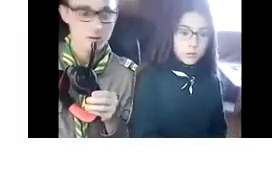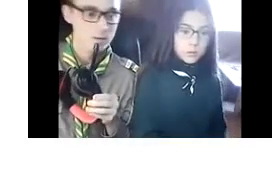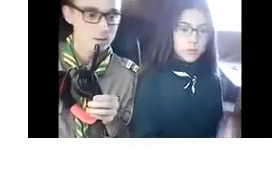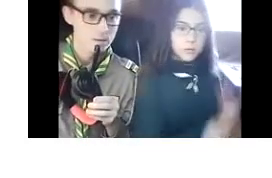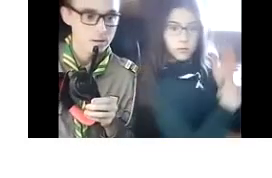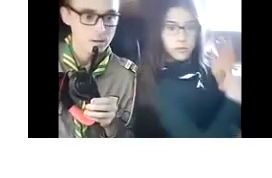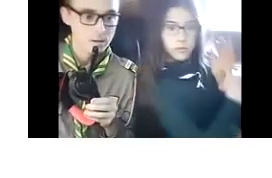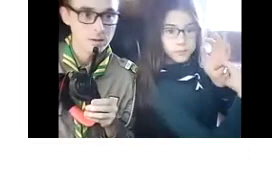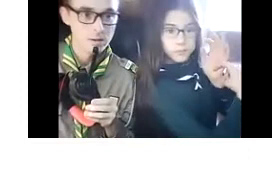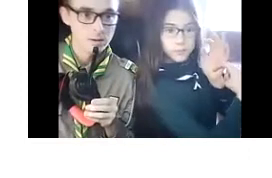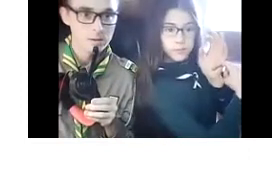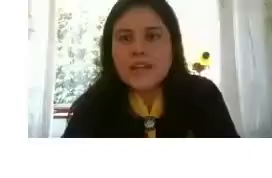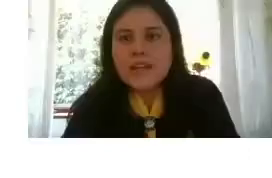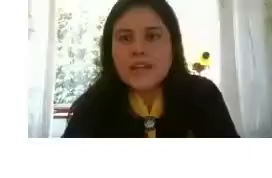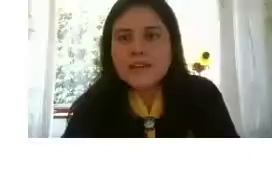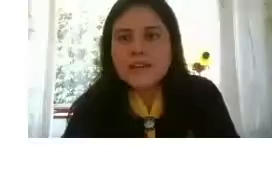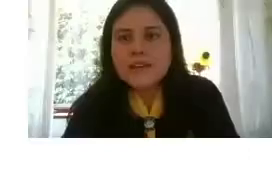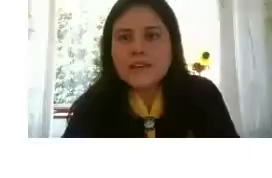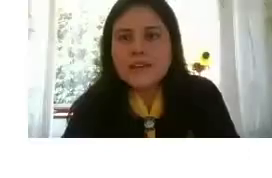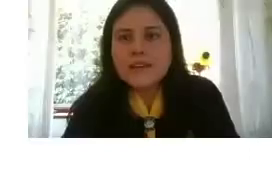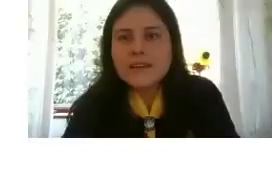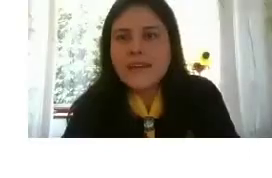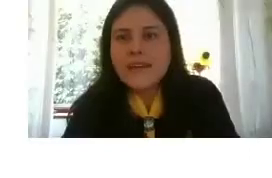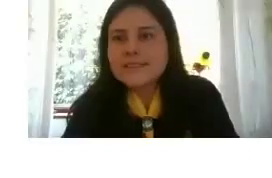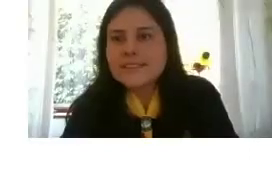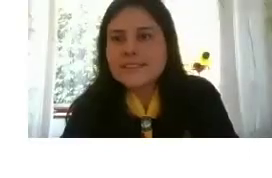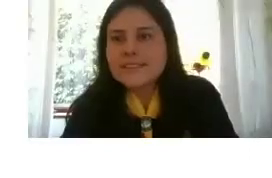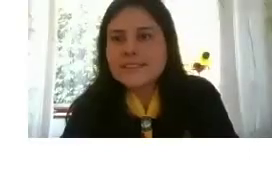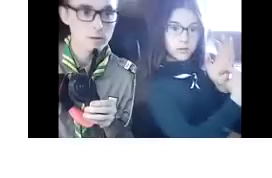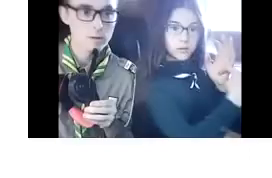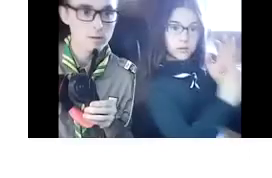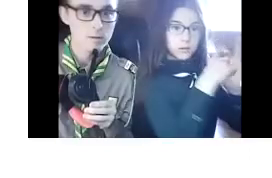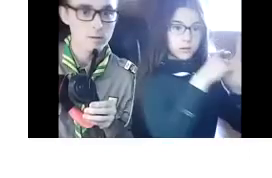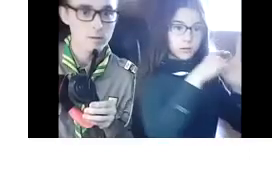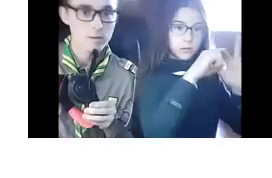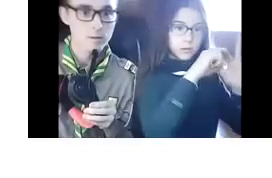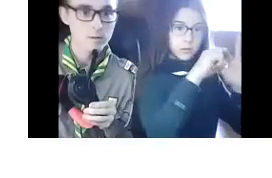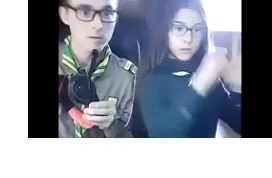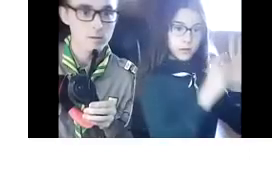here. Let me go then. We should be on the first page, probably.